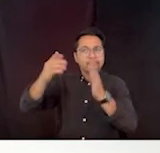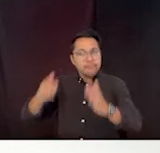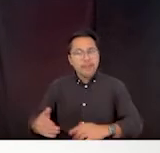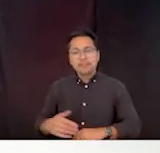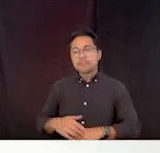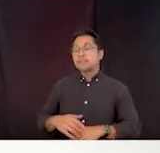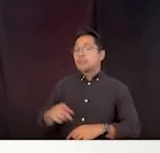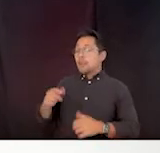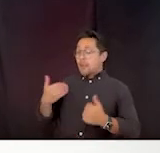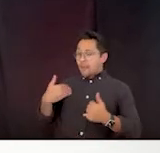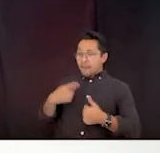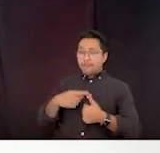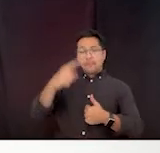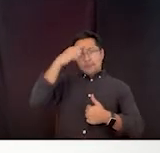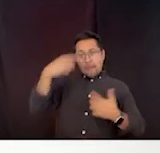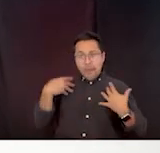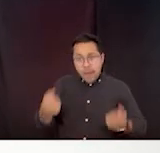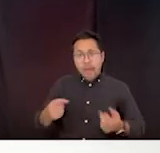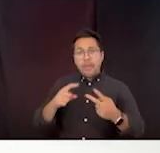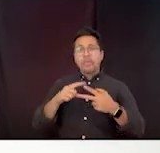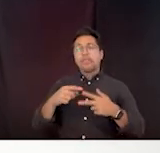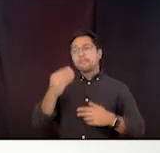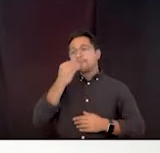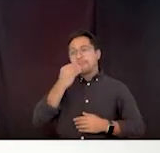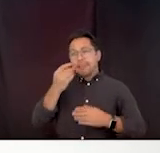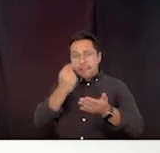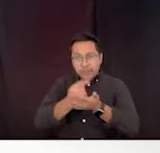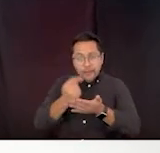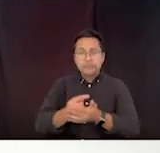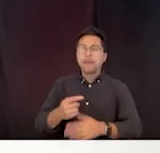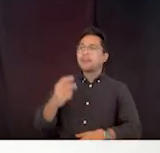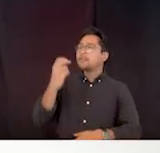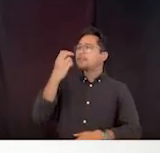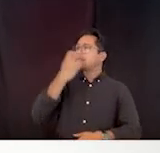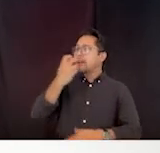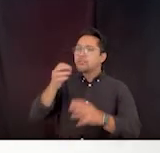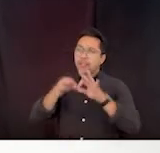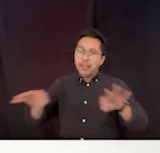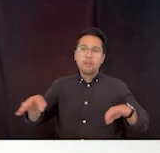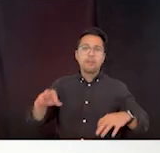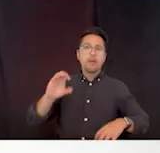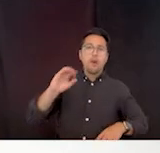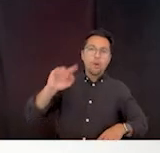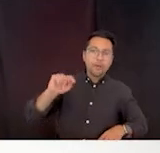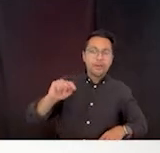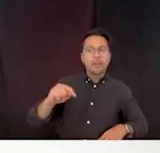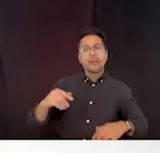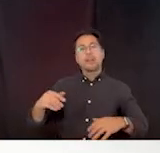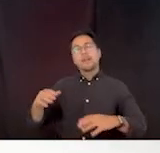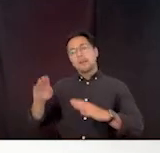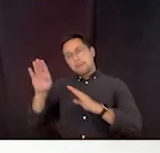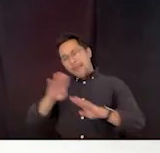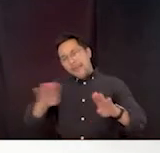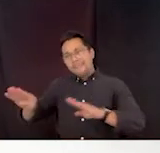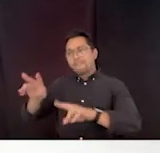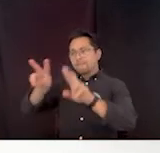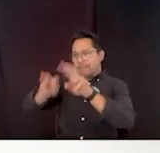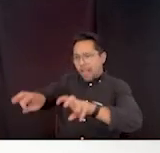anyone. But there's mental health, feeding therapy, speech and language, occupational therapy, physical therapy, applied behavior